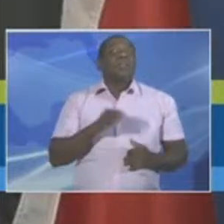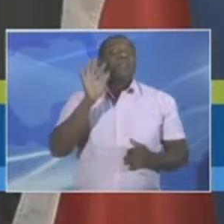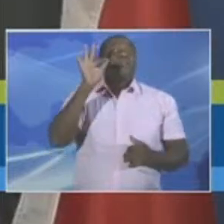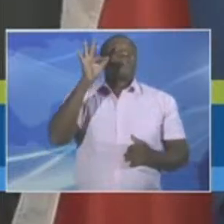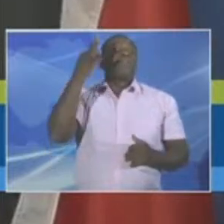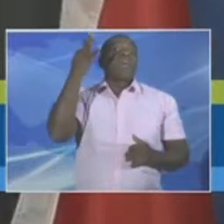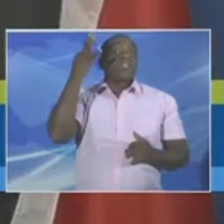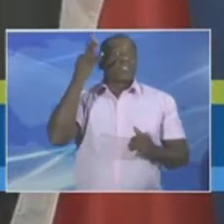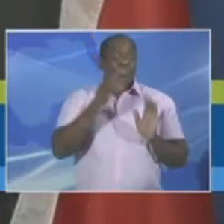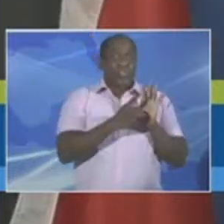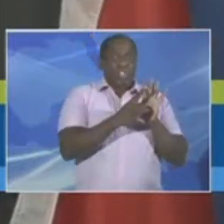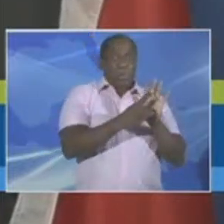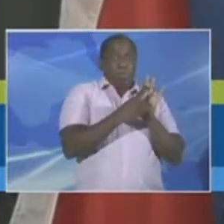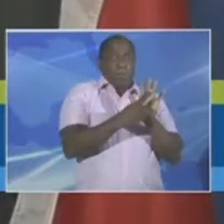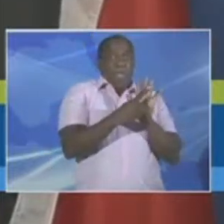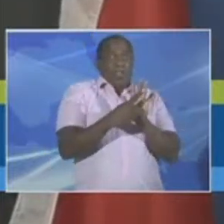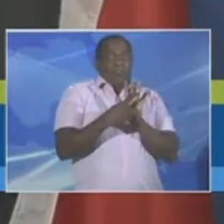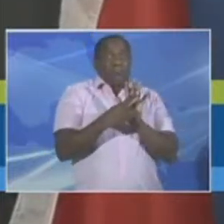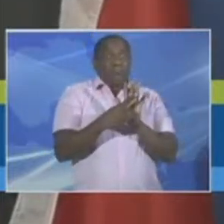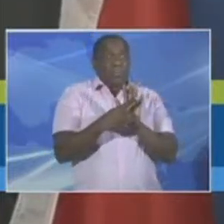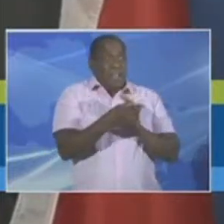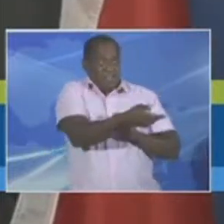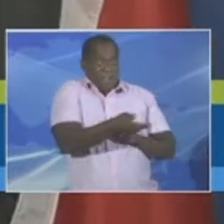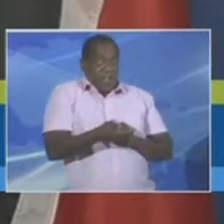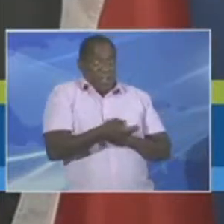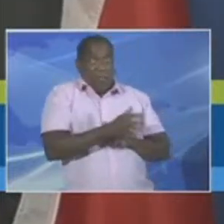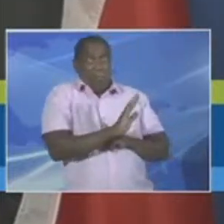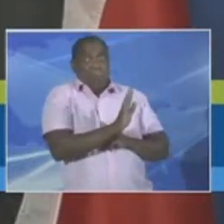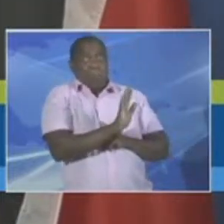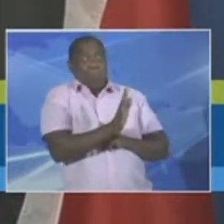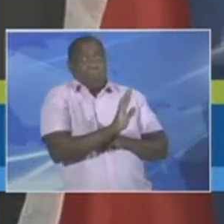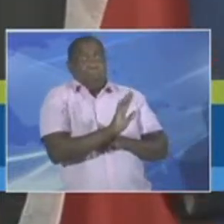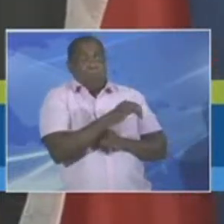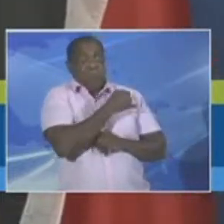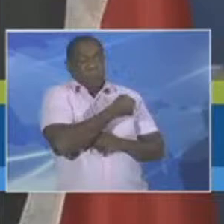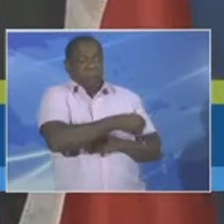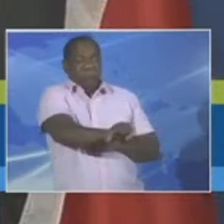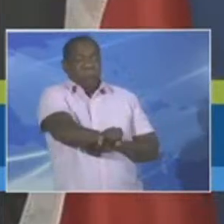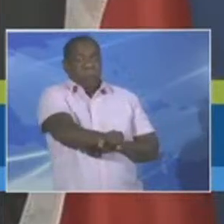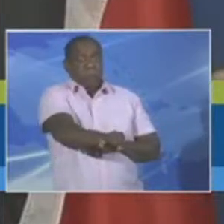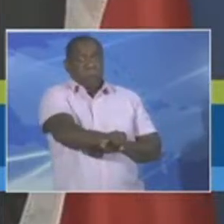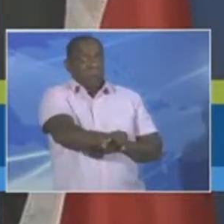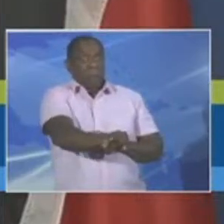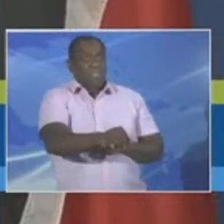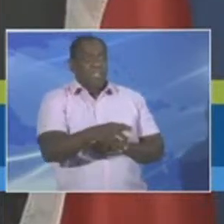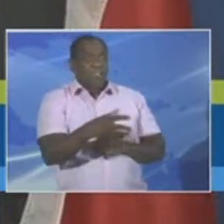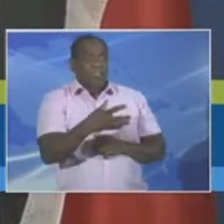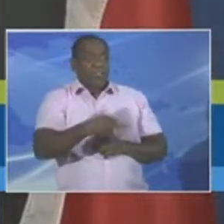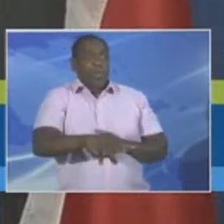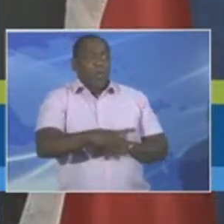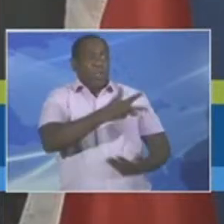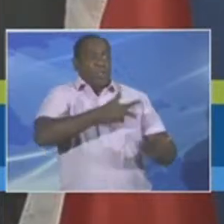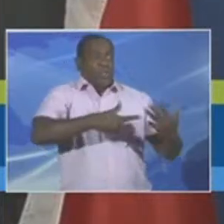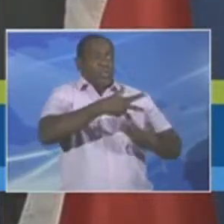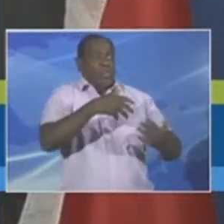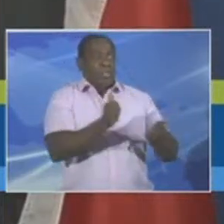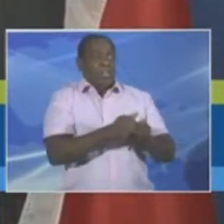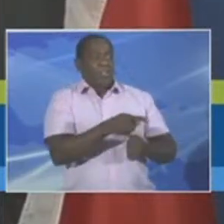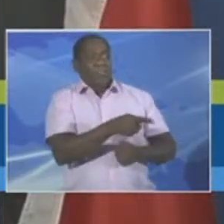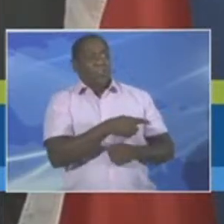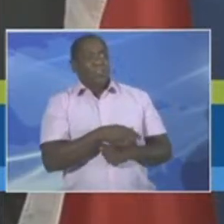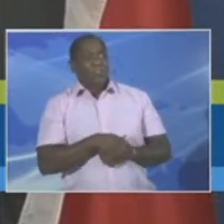in New York to host her, because the French people did not want to associate with the nature